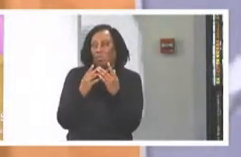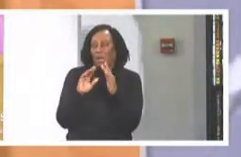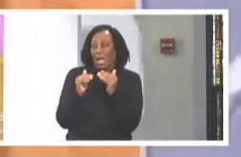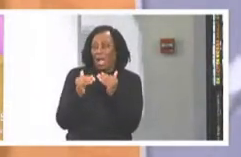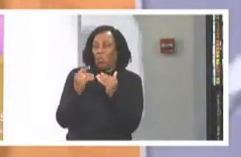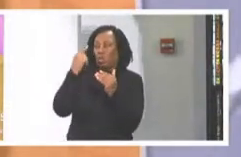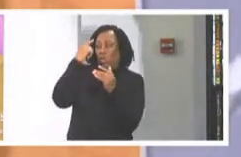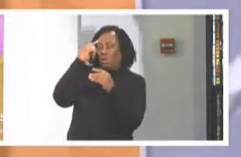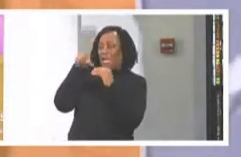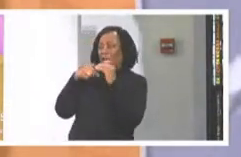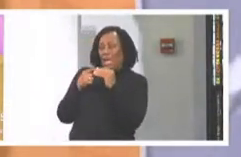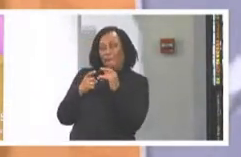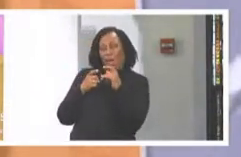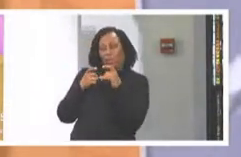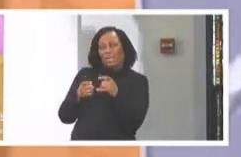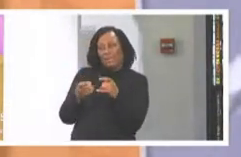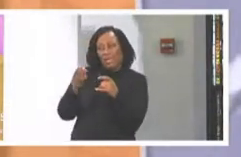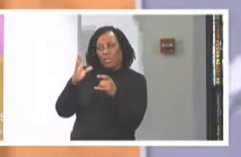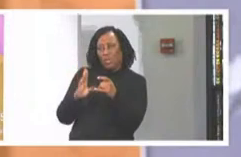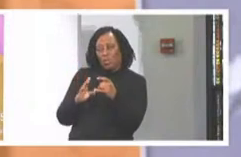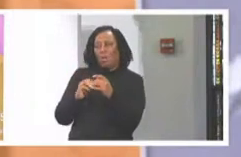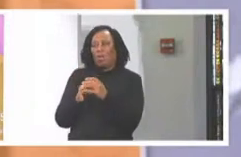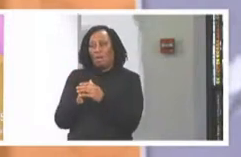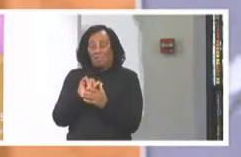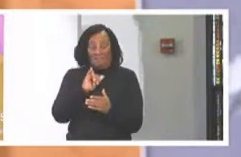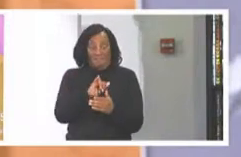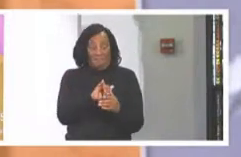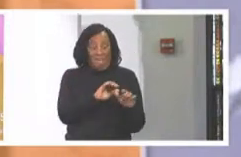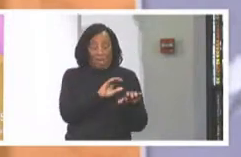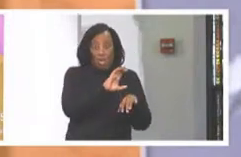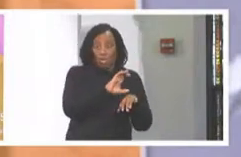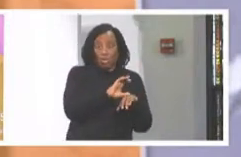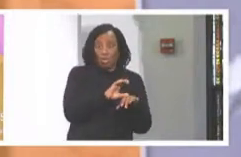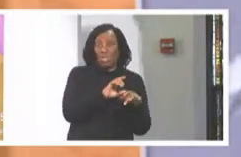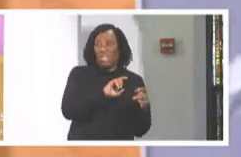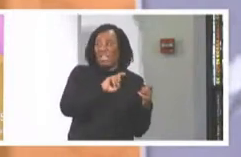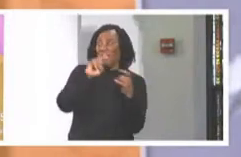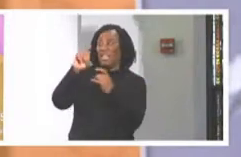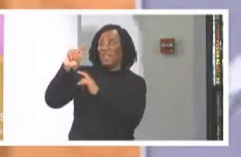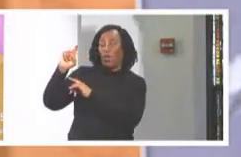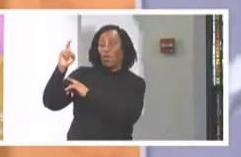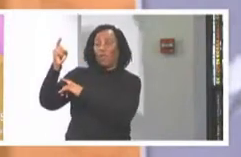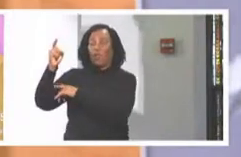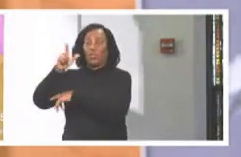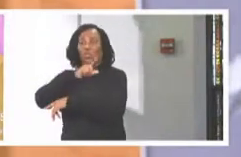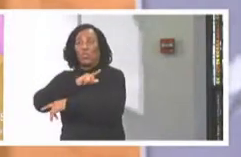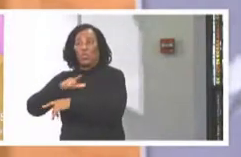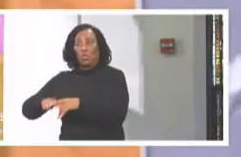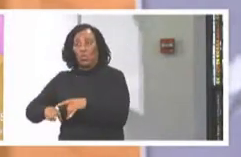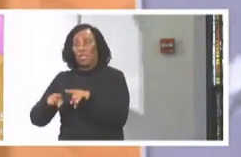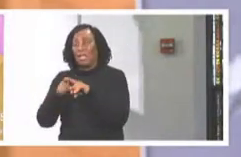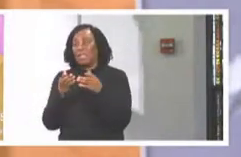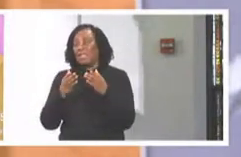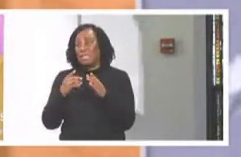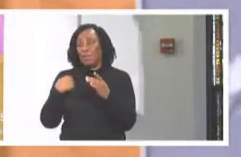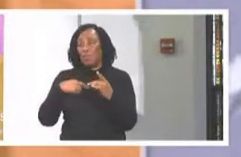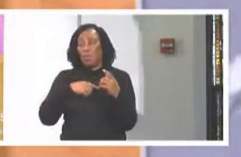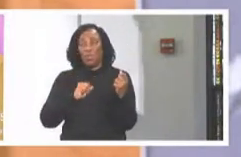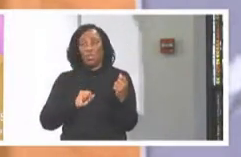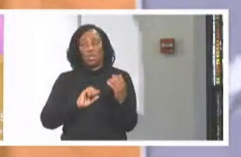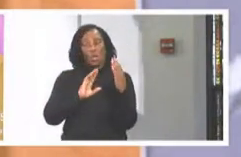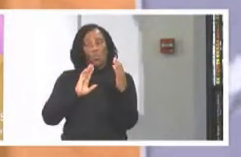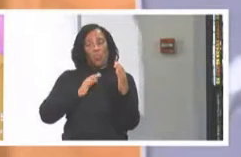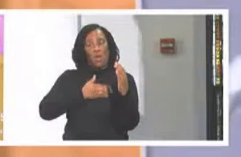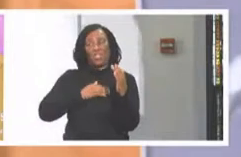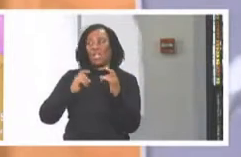situation. Paul tells us that the Macedonians gave themselves first to the Lord, and in the same way we should approach our finances by